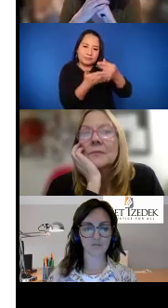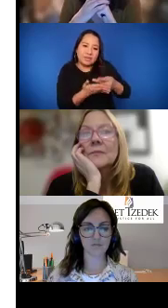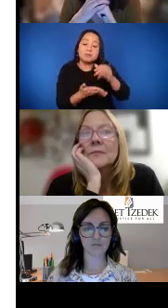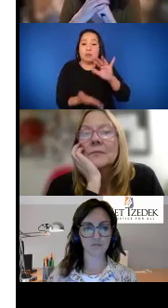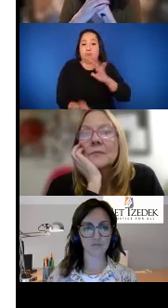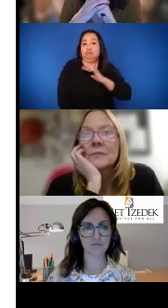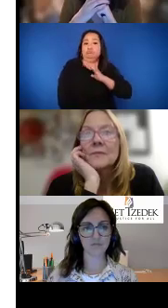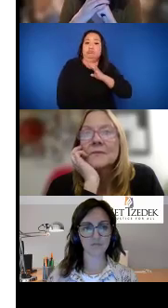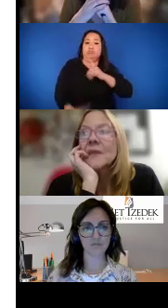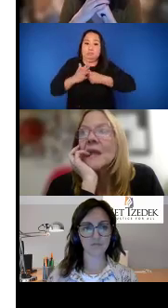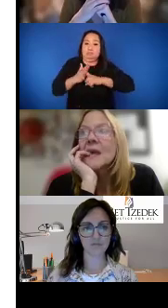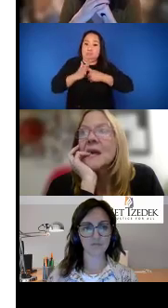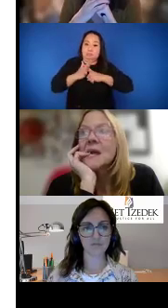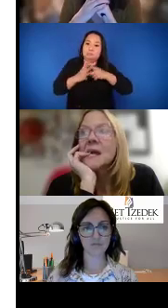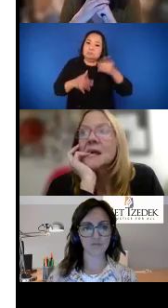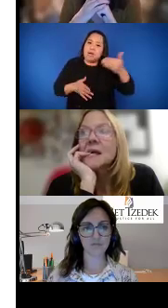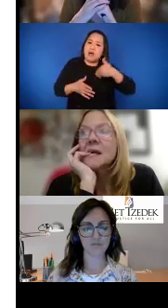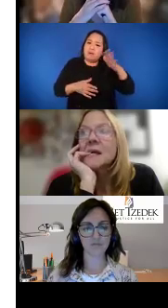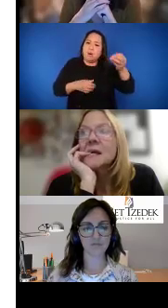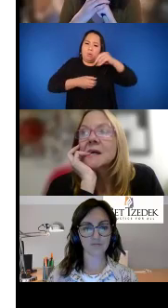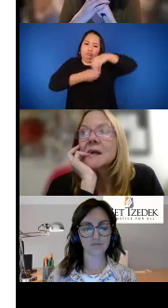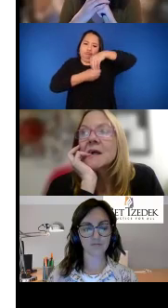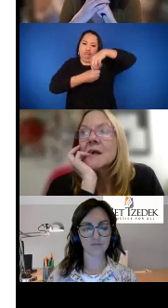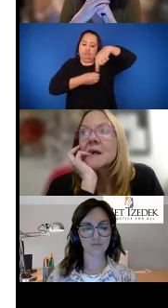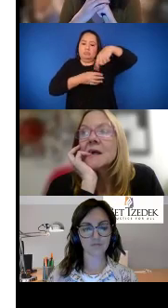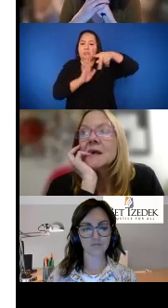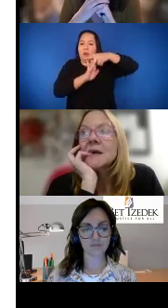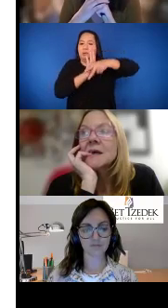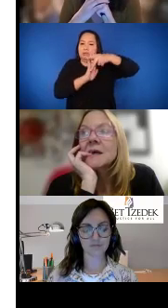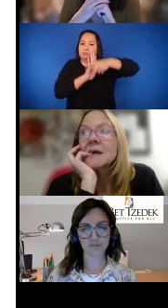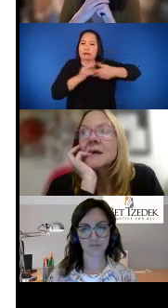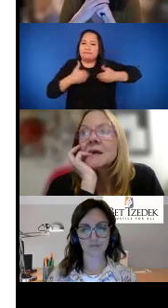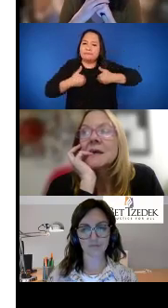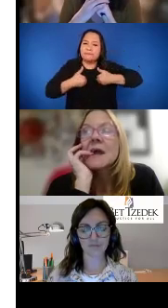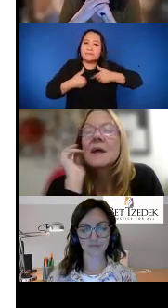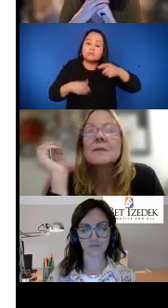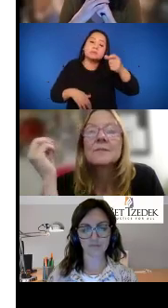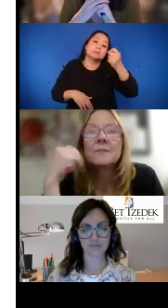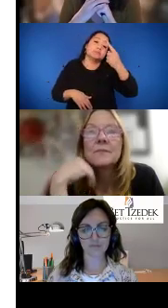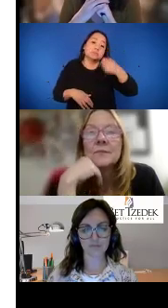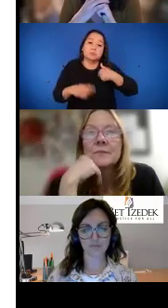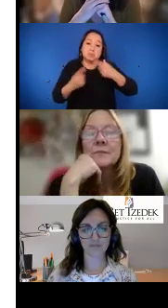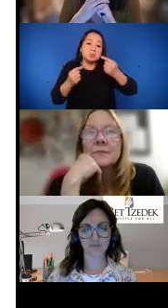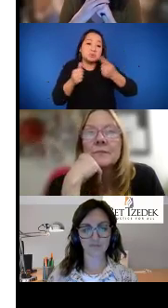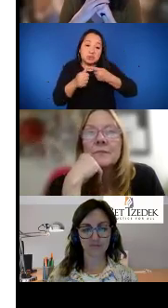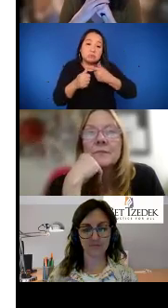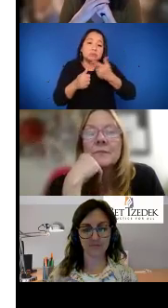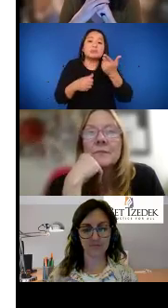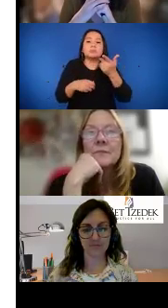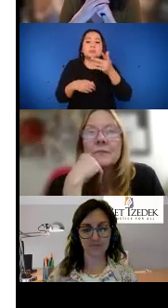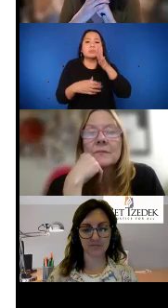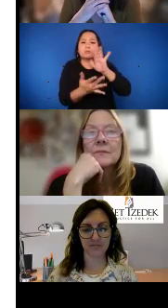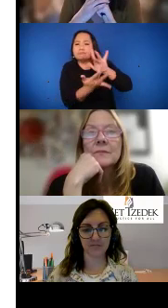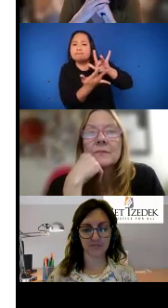would first, check with the source about, why the funds aren't being released.